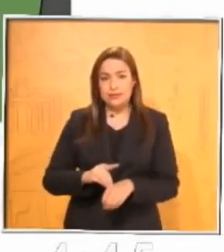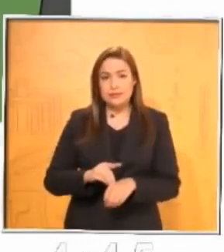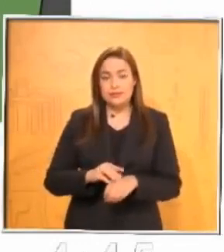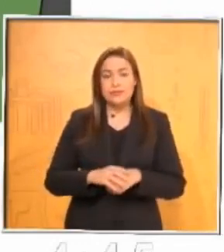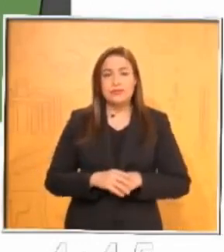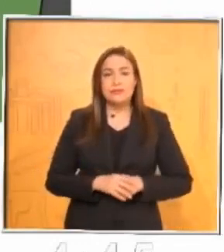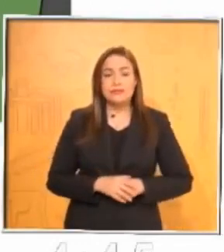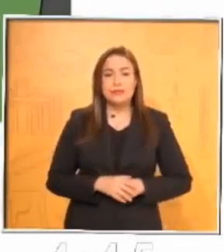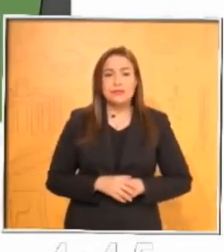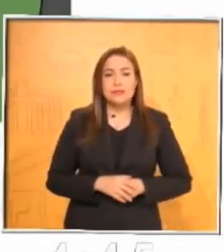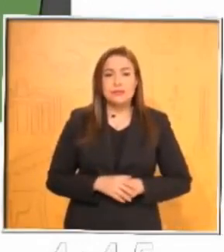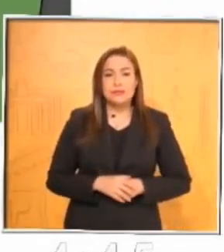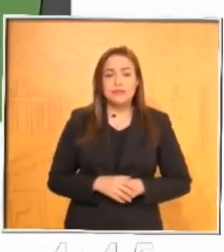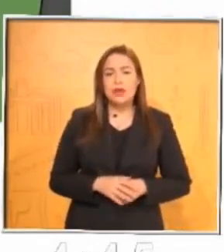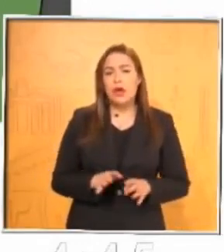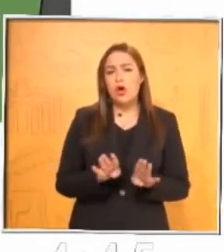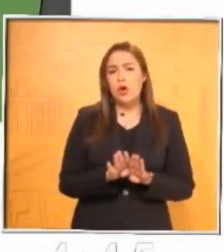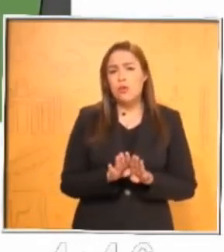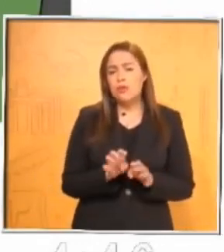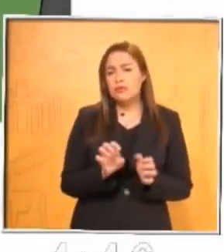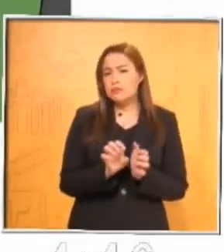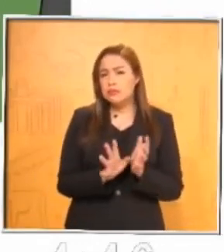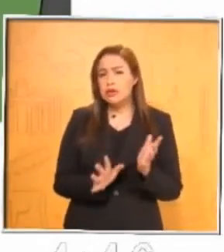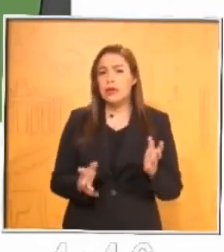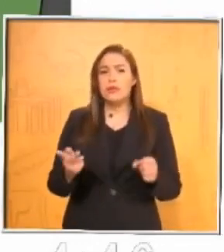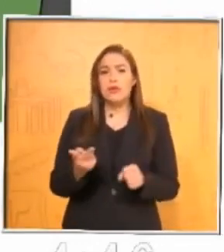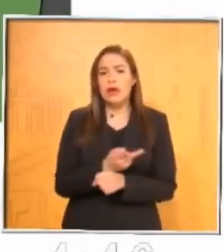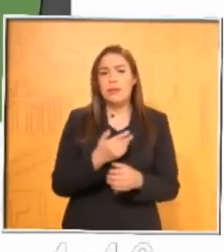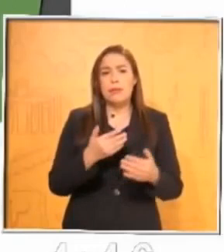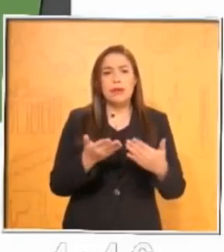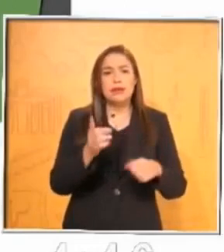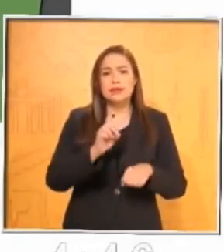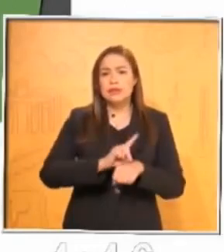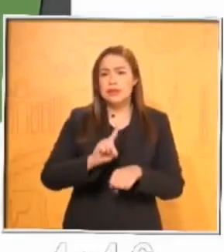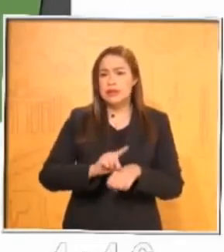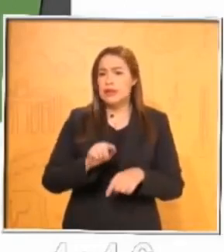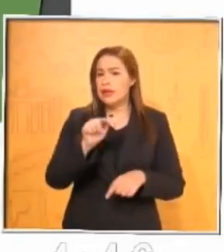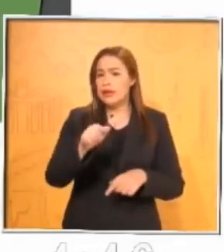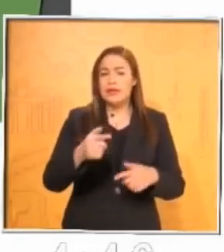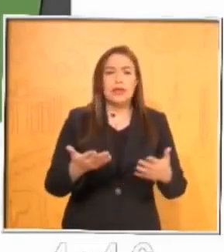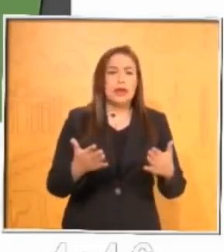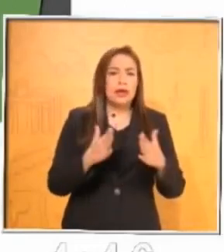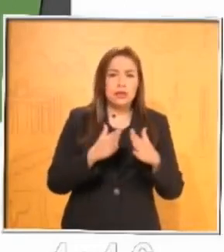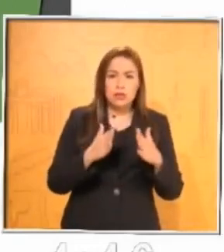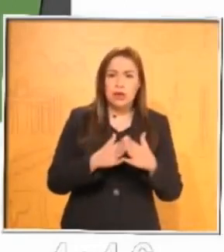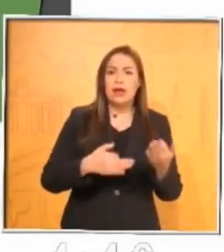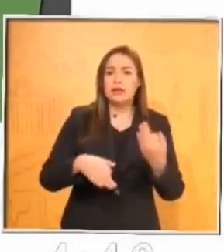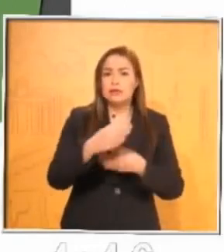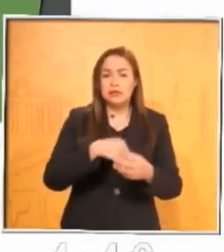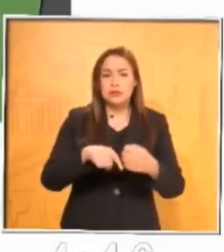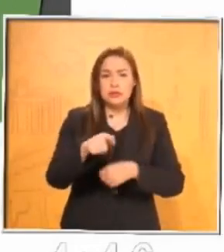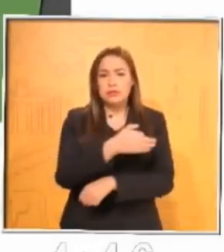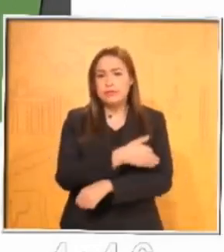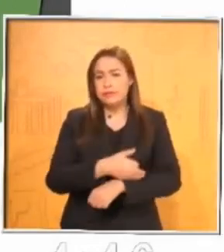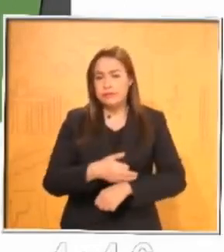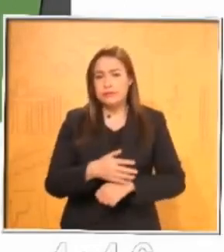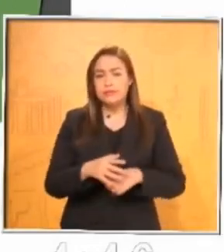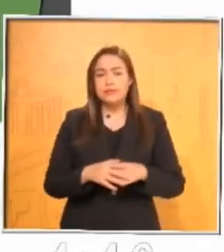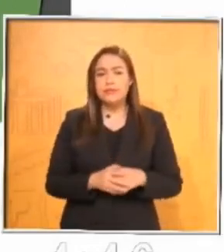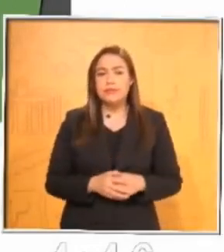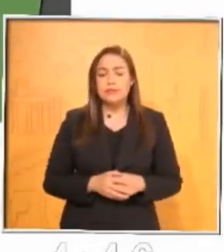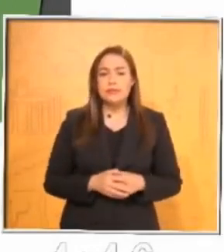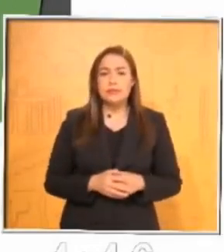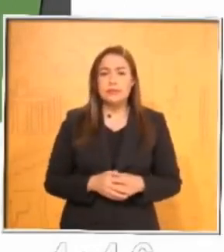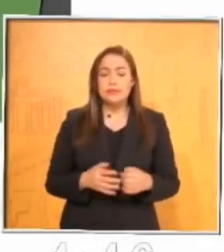that you live every day in your family at home. If you pay attention to this kind of genre, in this comic strip